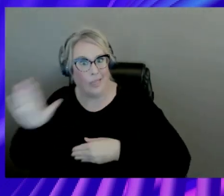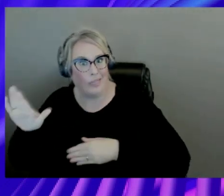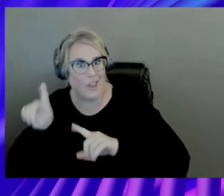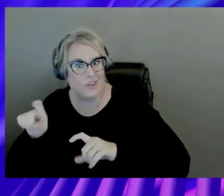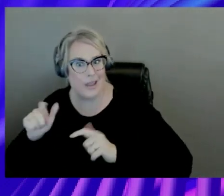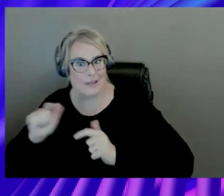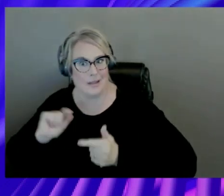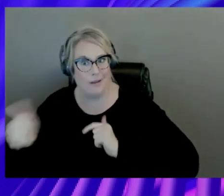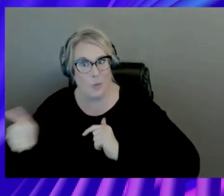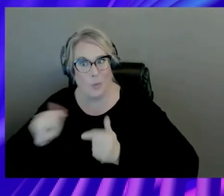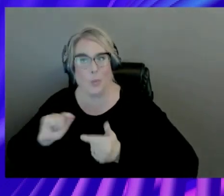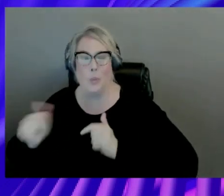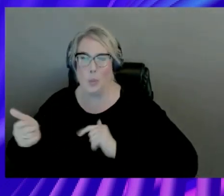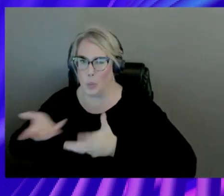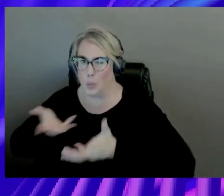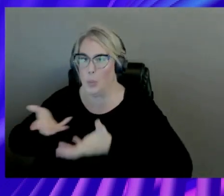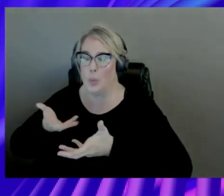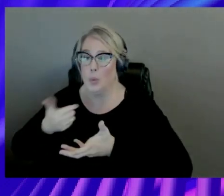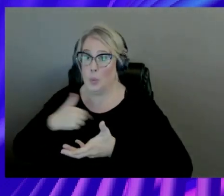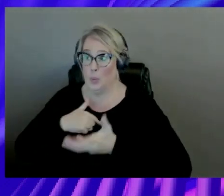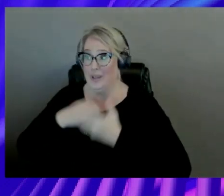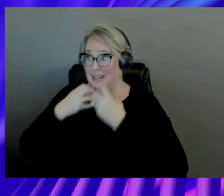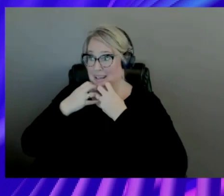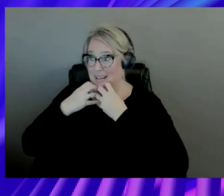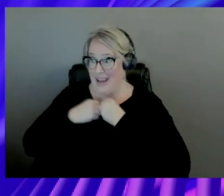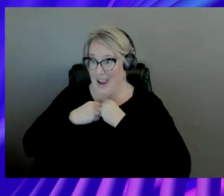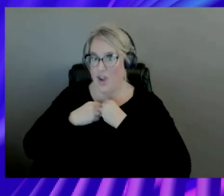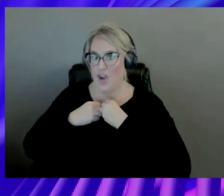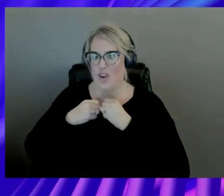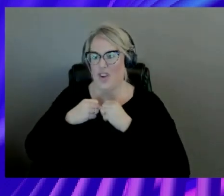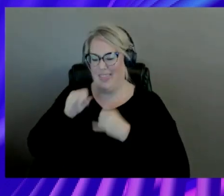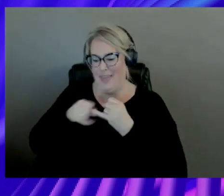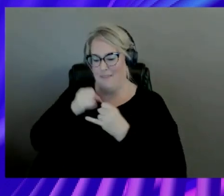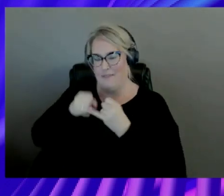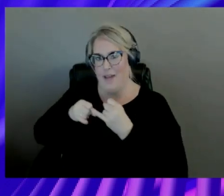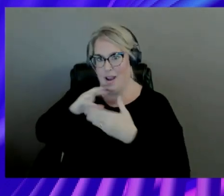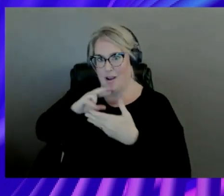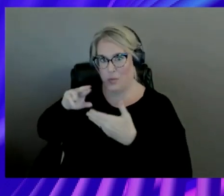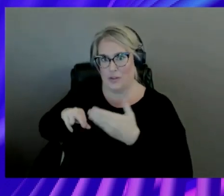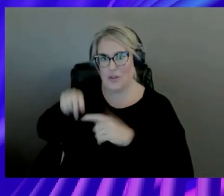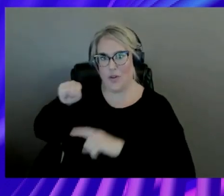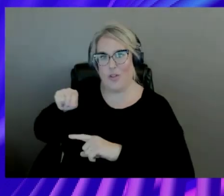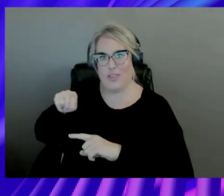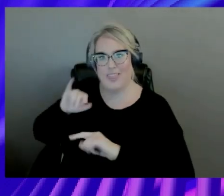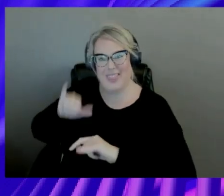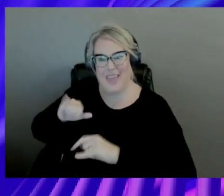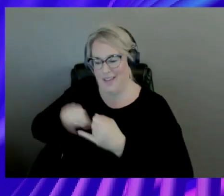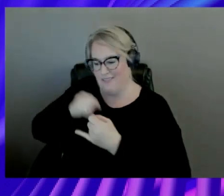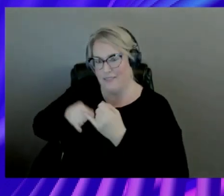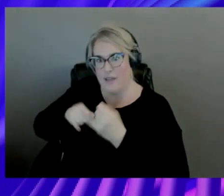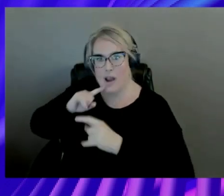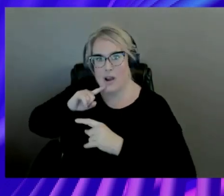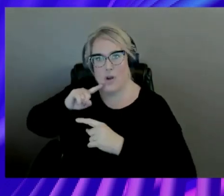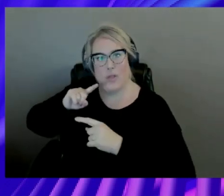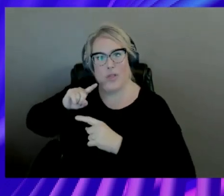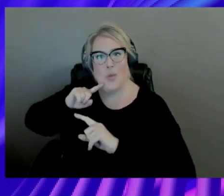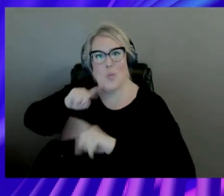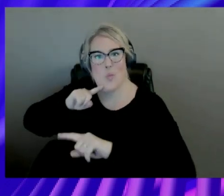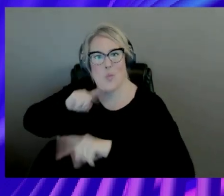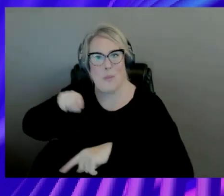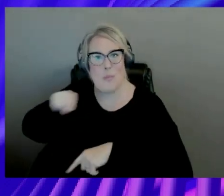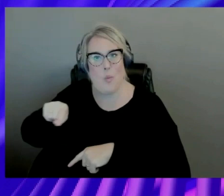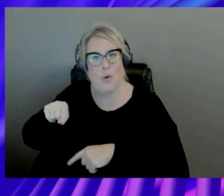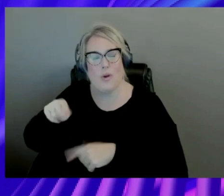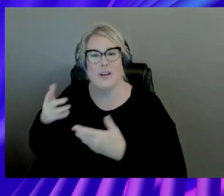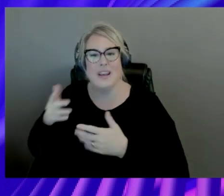What we care about is that final outcome report. A lot of people want to post about the things that they find. Well,